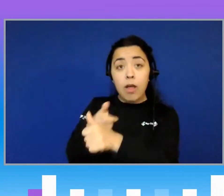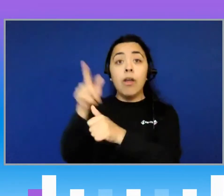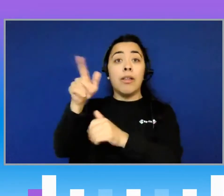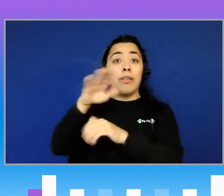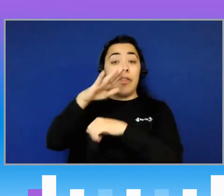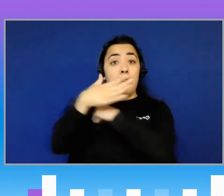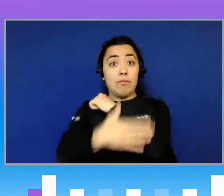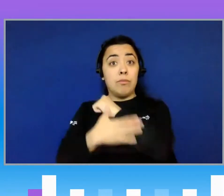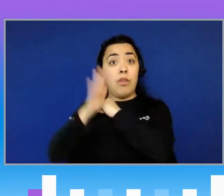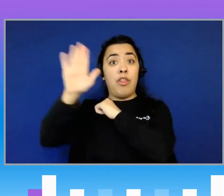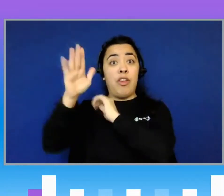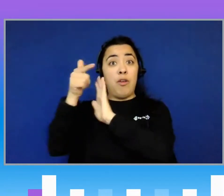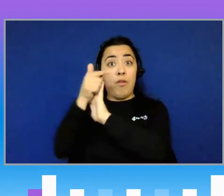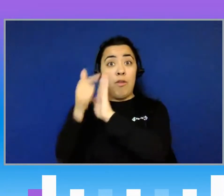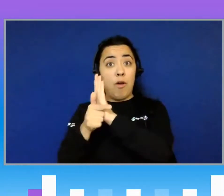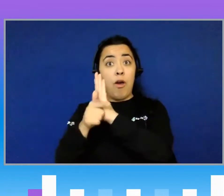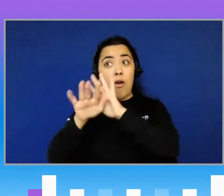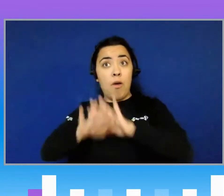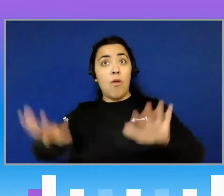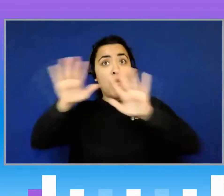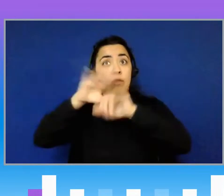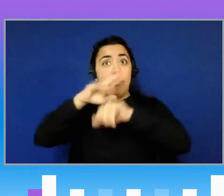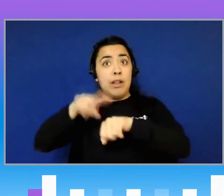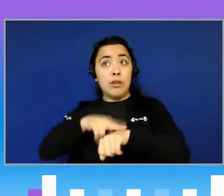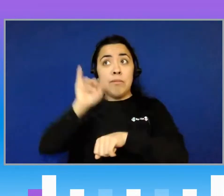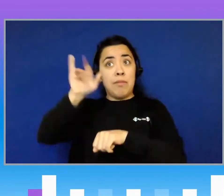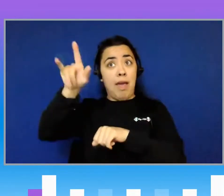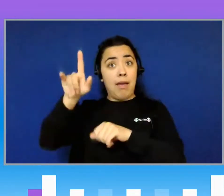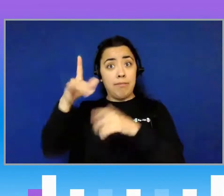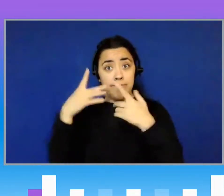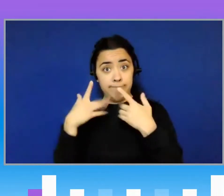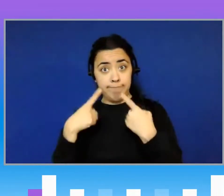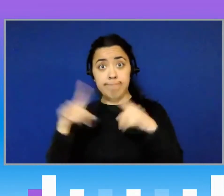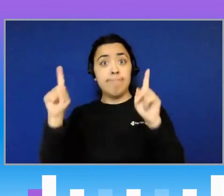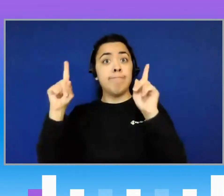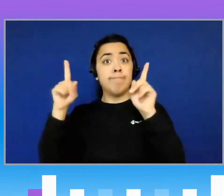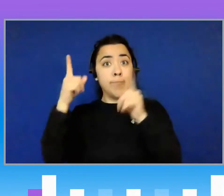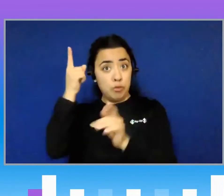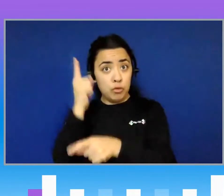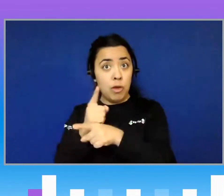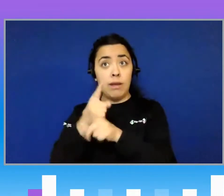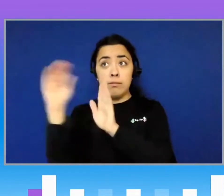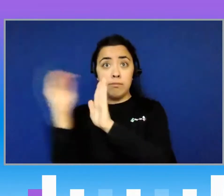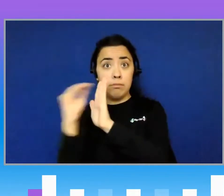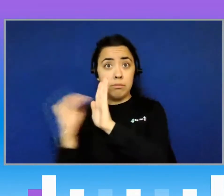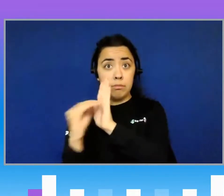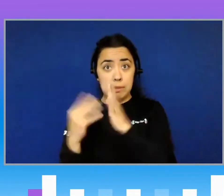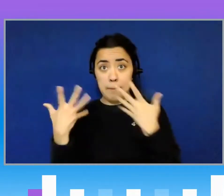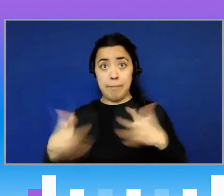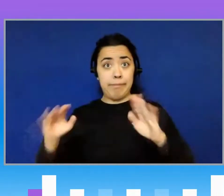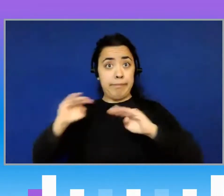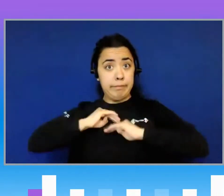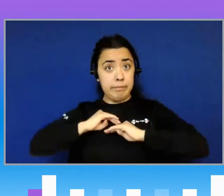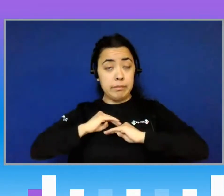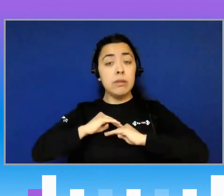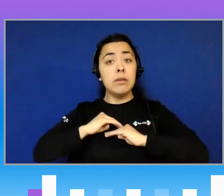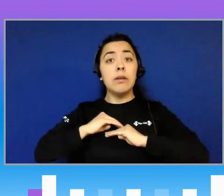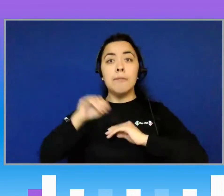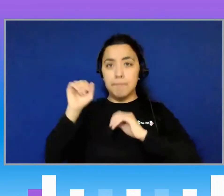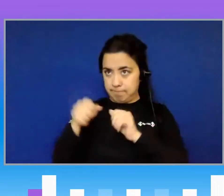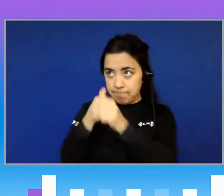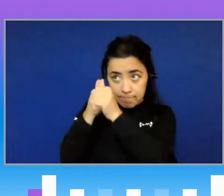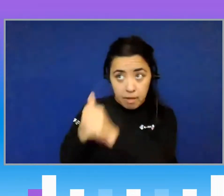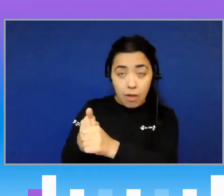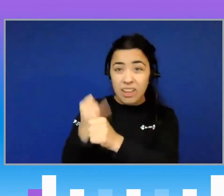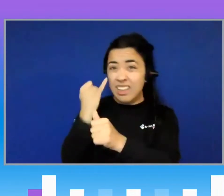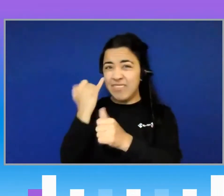and correct. And when that is not the case, we then enter into a legal process with the member states, which